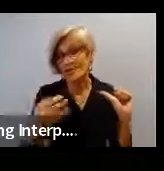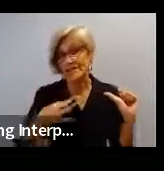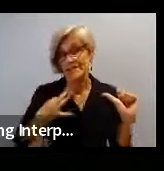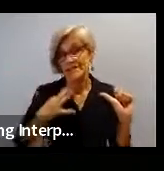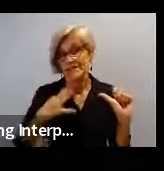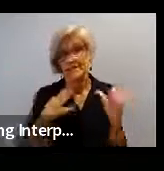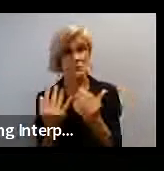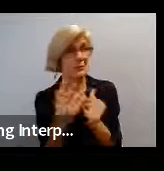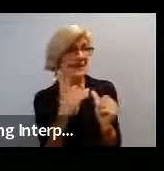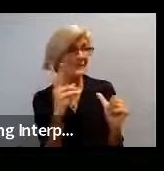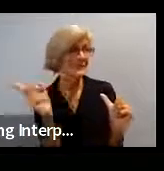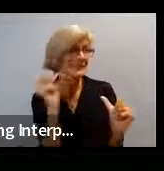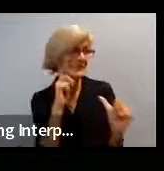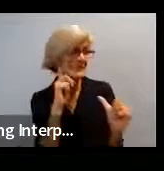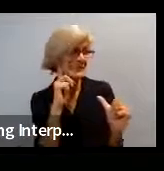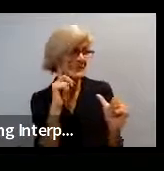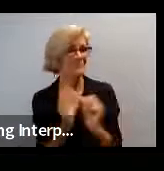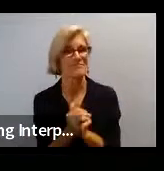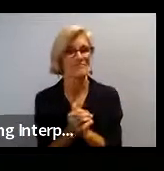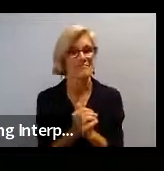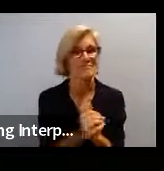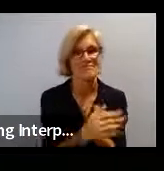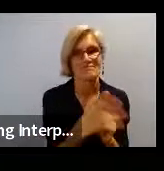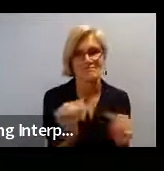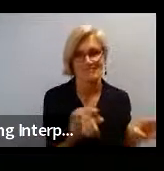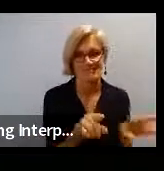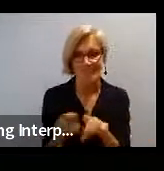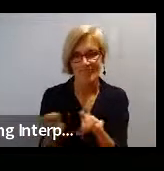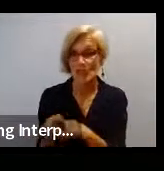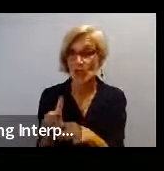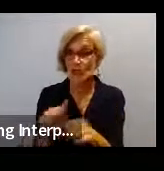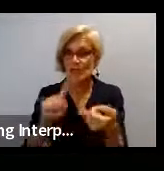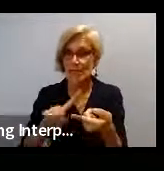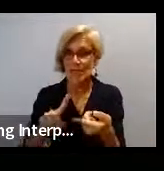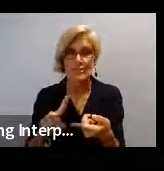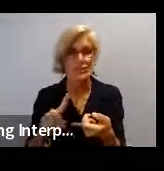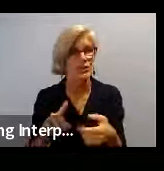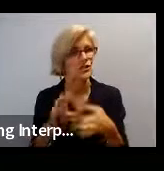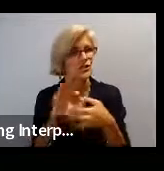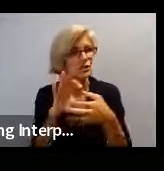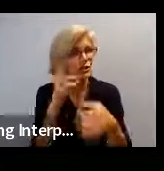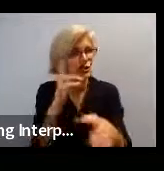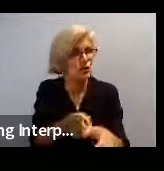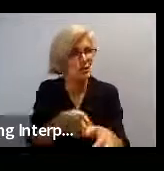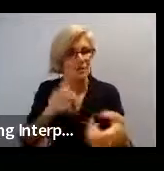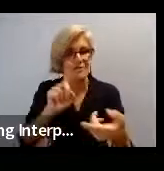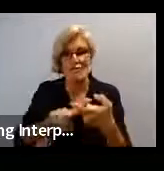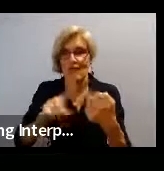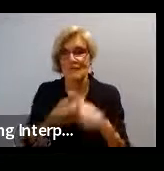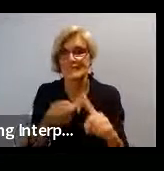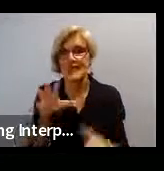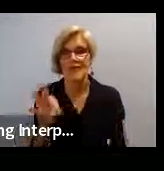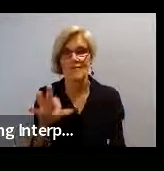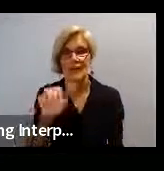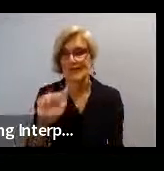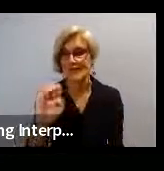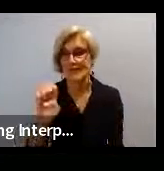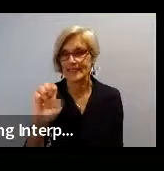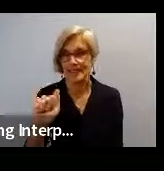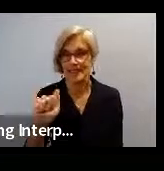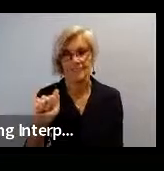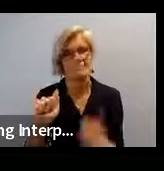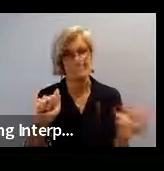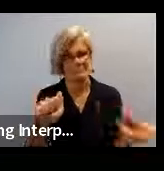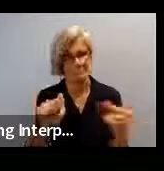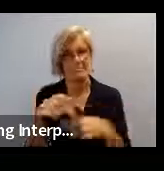information. Finally, join our Friends of AEA, which is our fabulous parent-teacher organization, and they will be able to